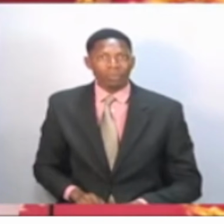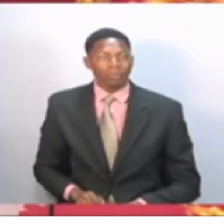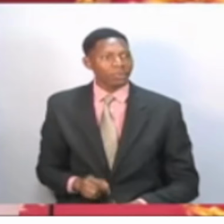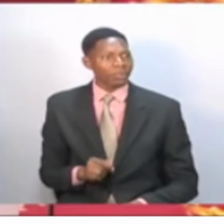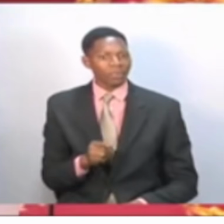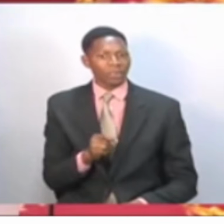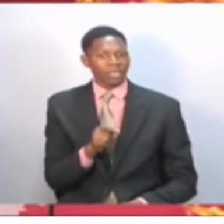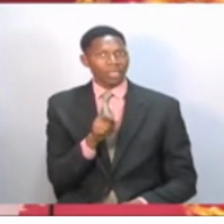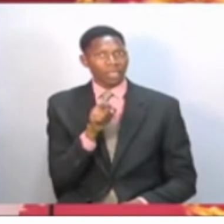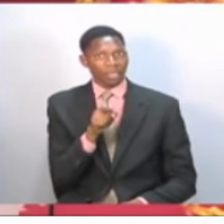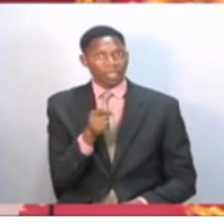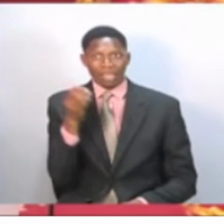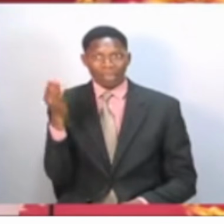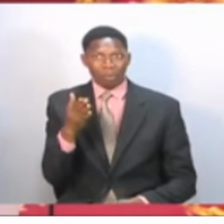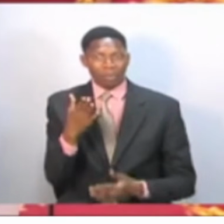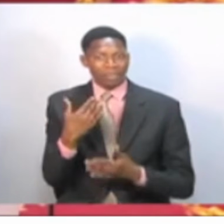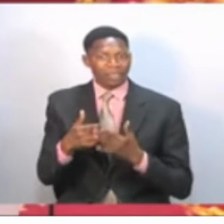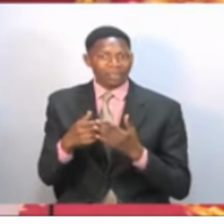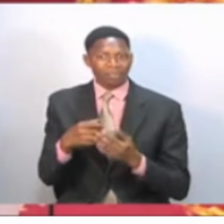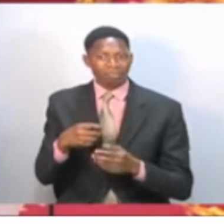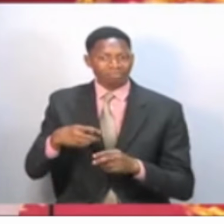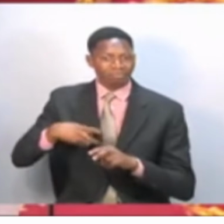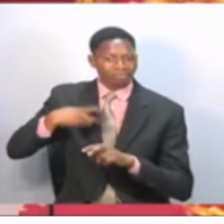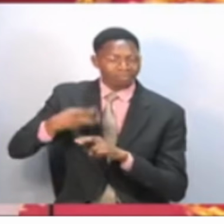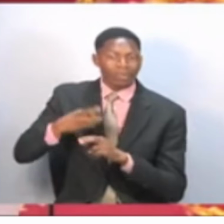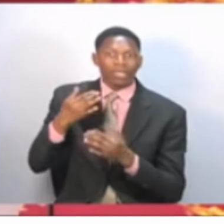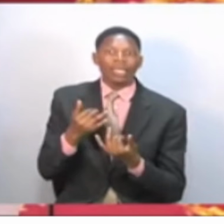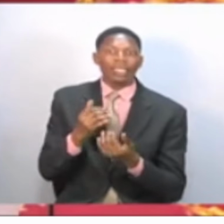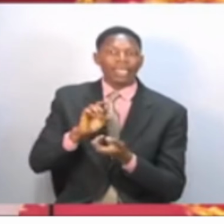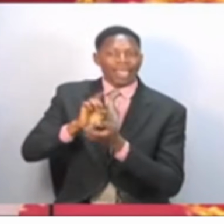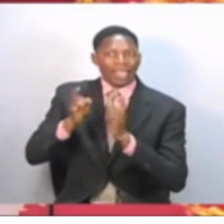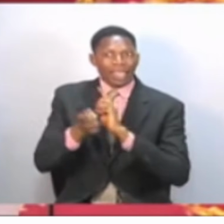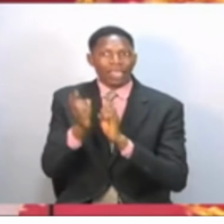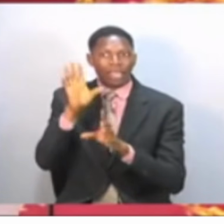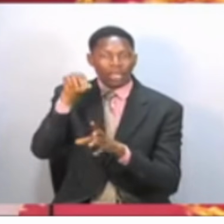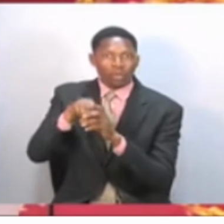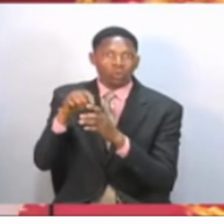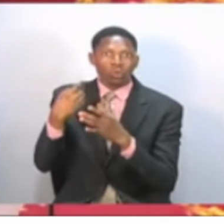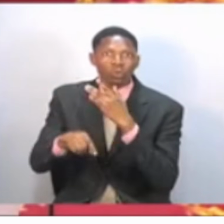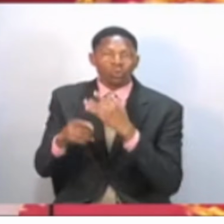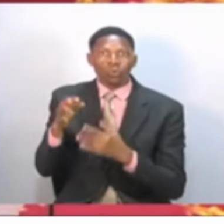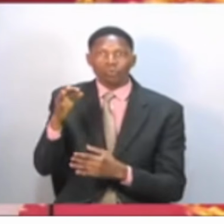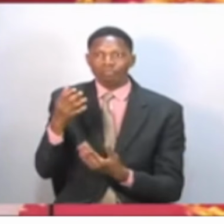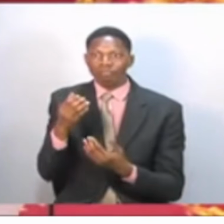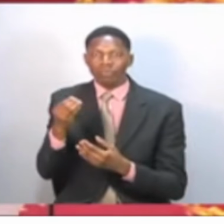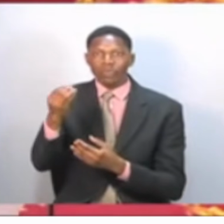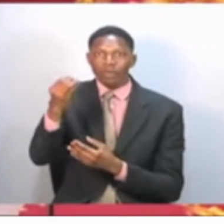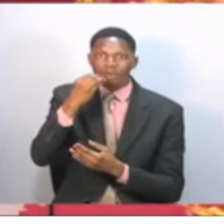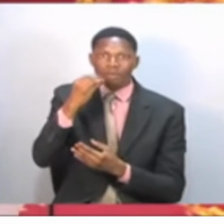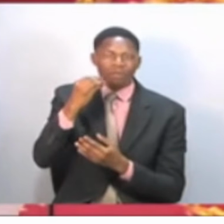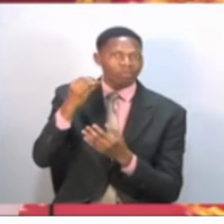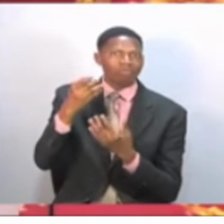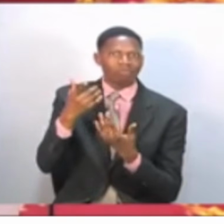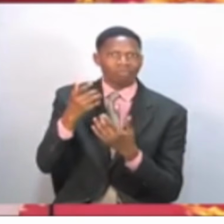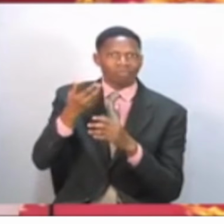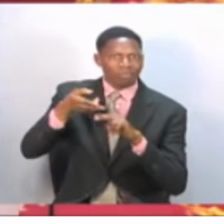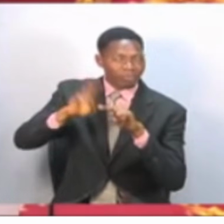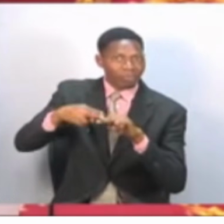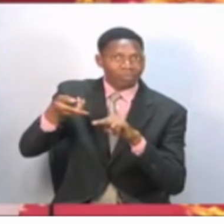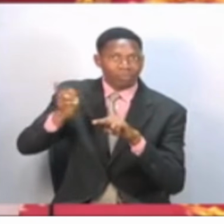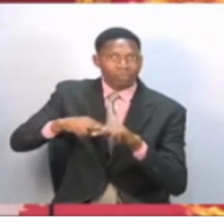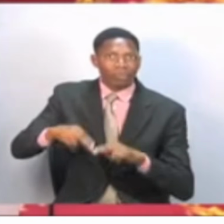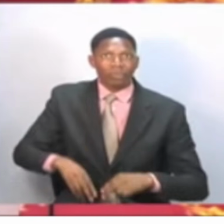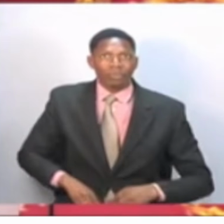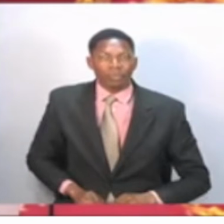the motoring public and contributed massively to the food inflation. This led to public agitation and